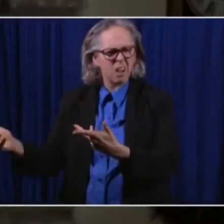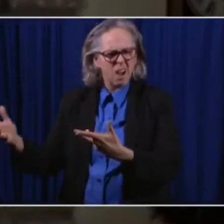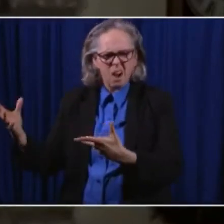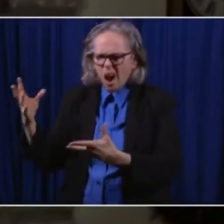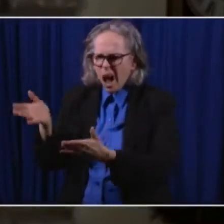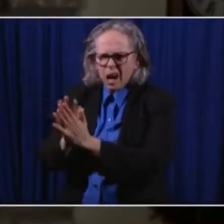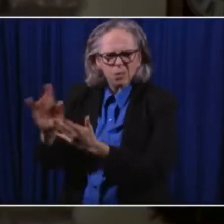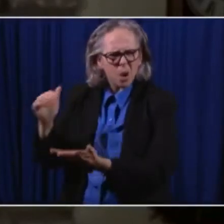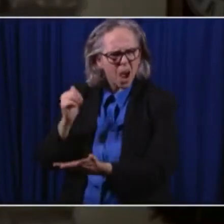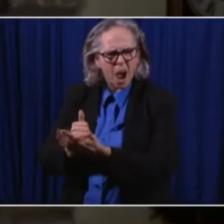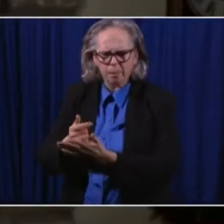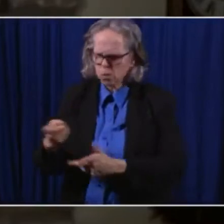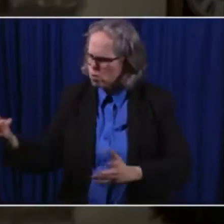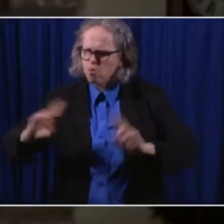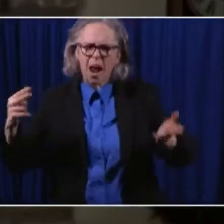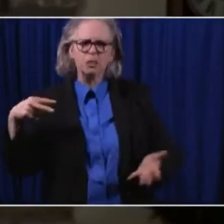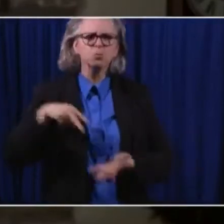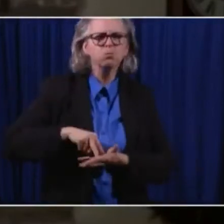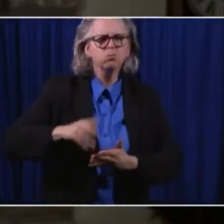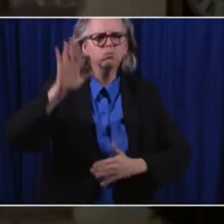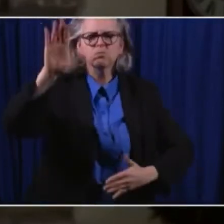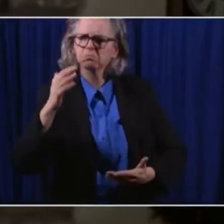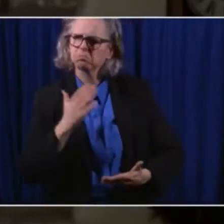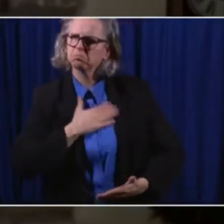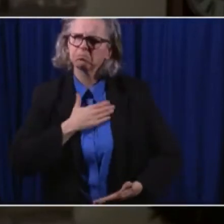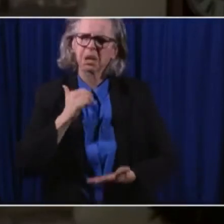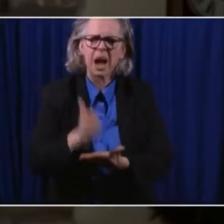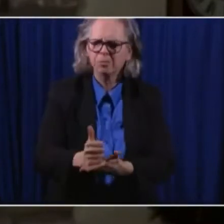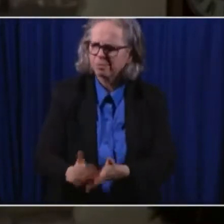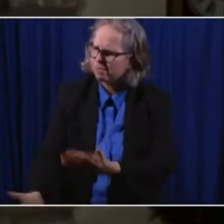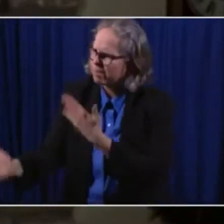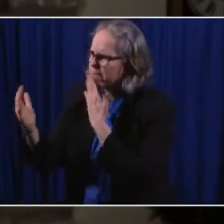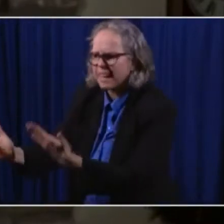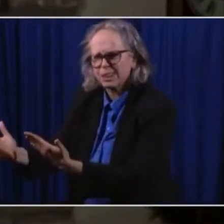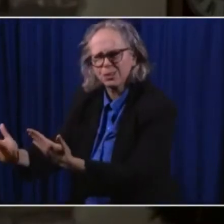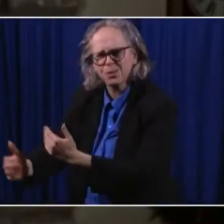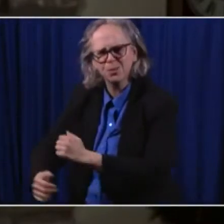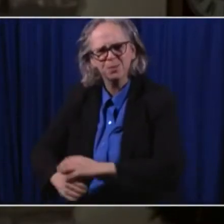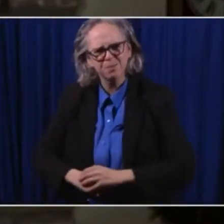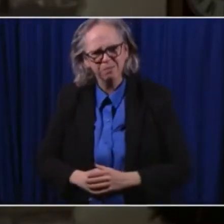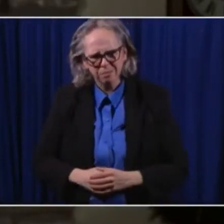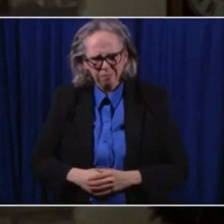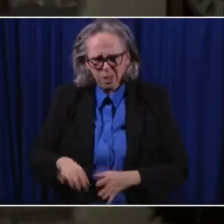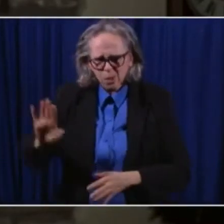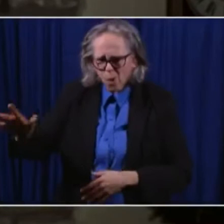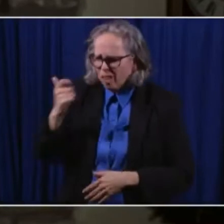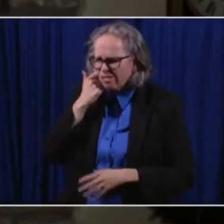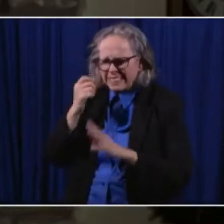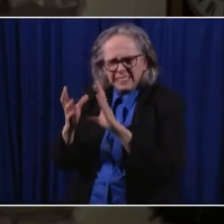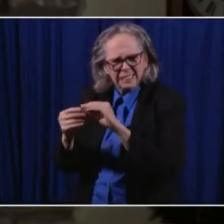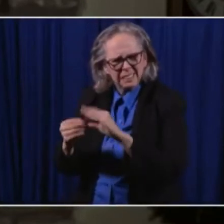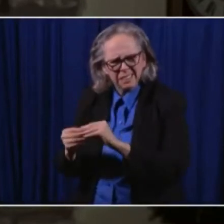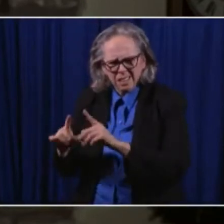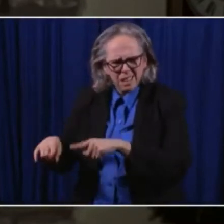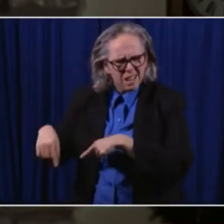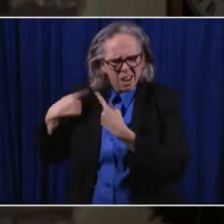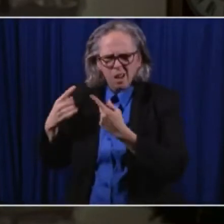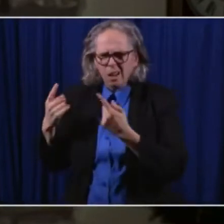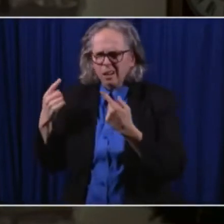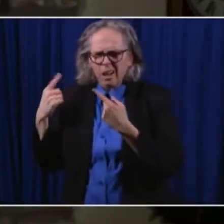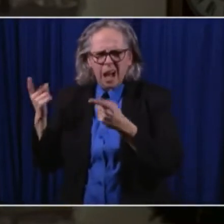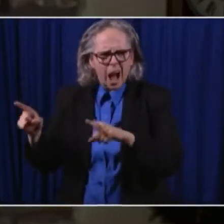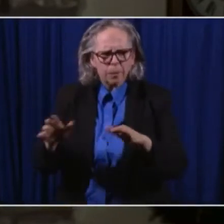think, you know, your point, General, about what the Guard has done in regard to testing,